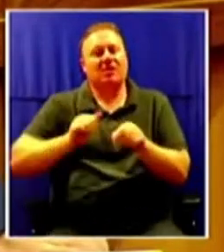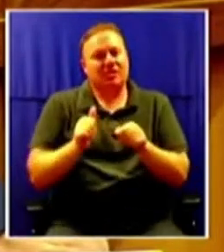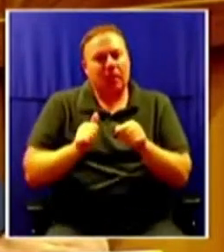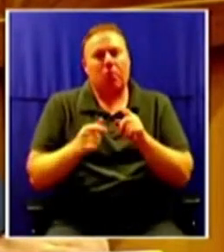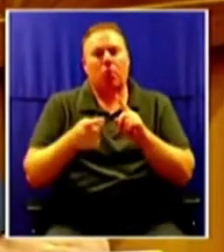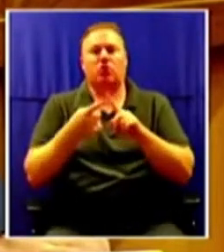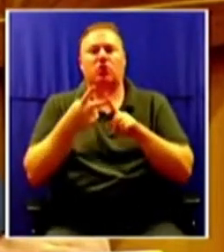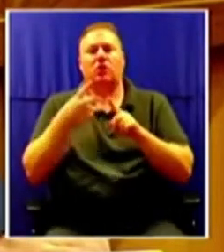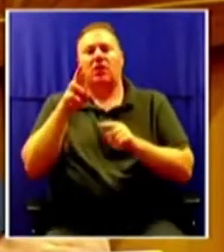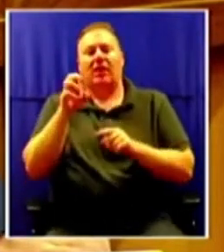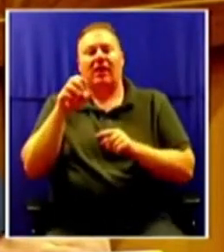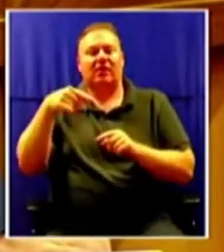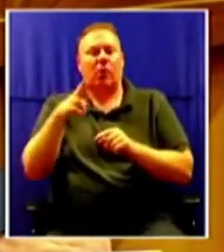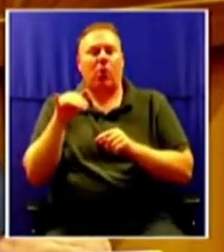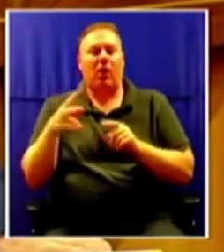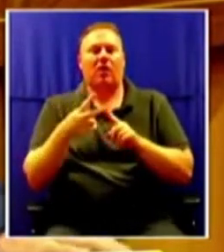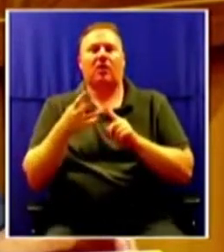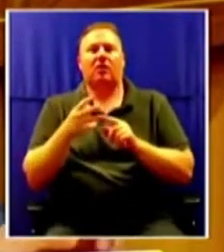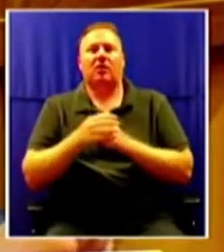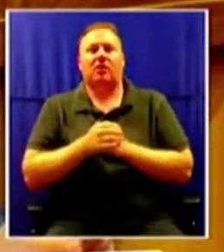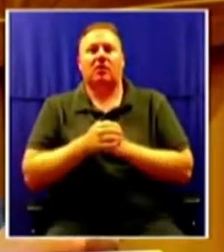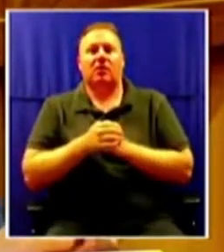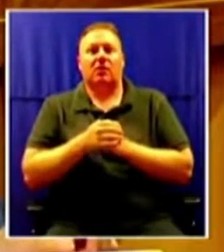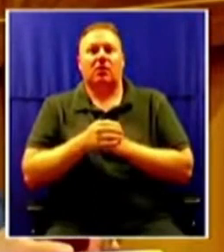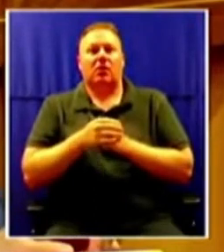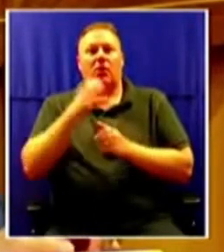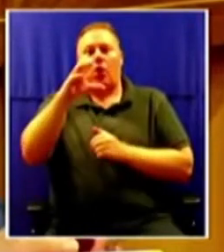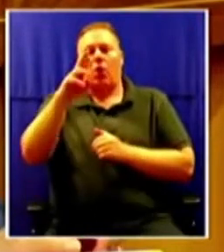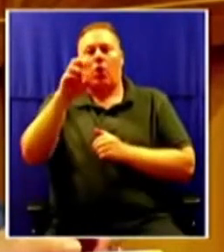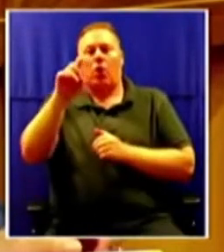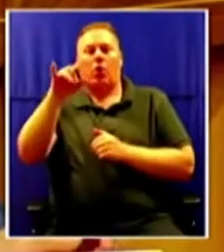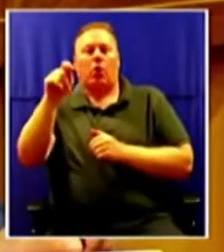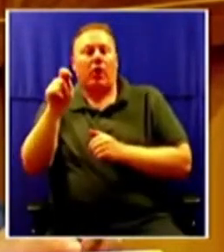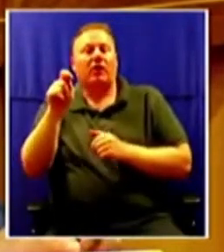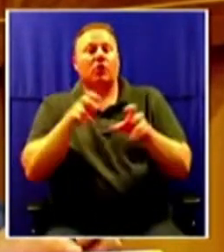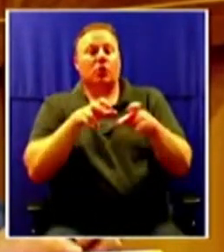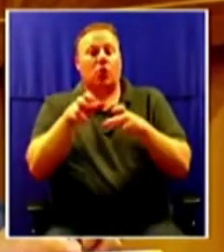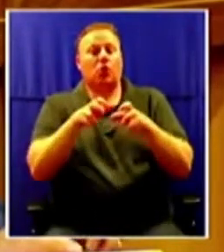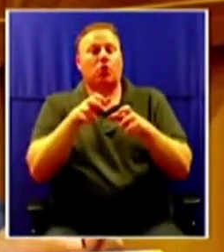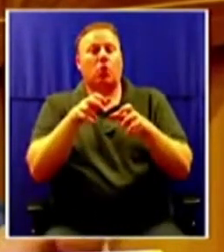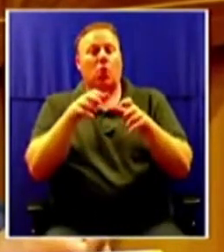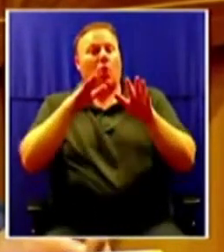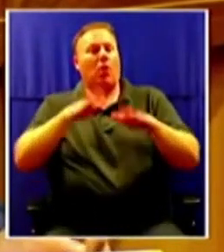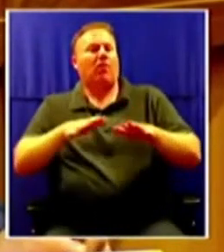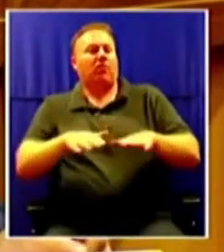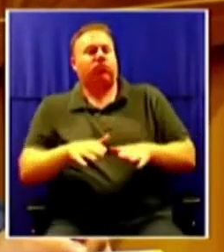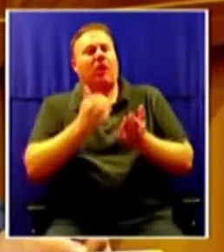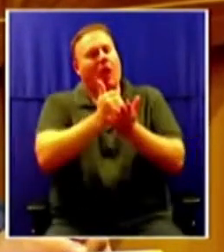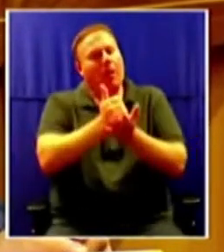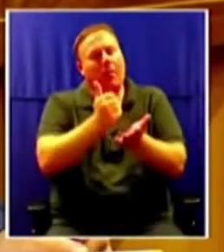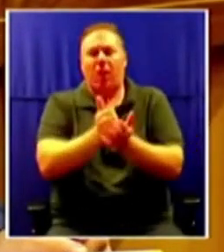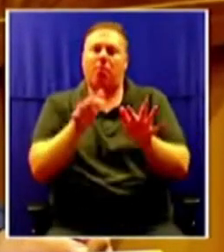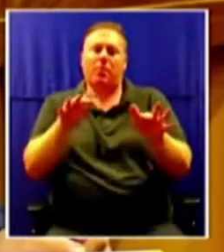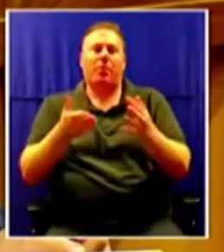few, have the ability to relax their credit control for households and indigent households and support them during the